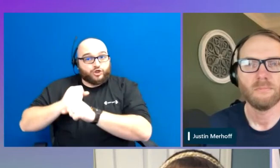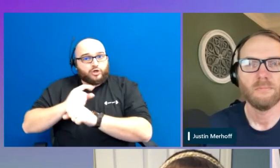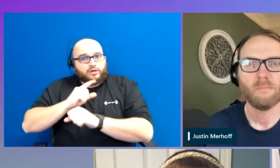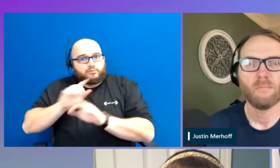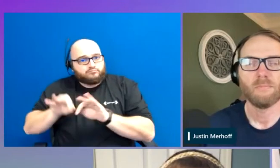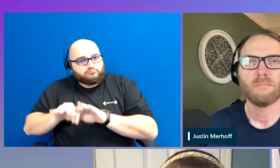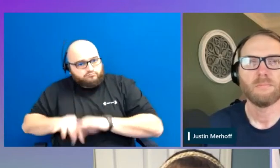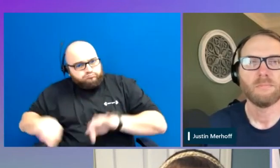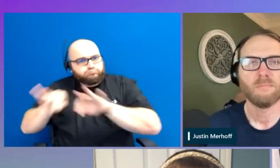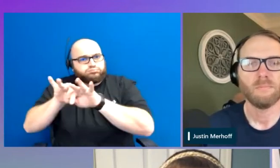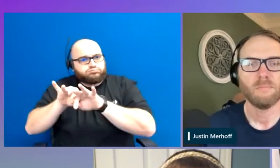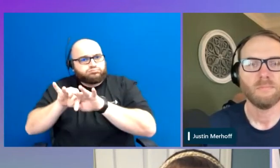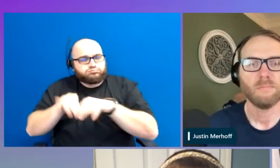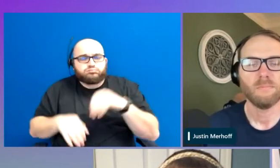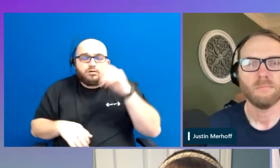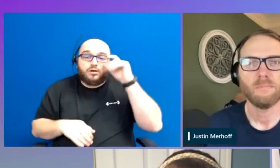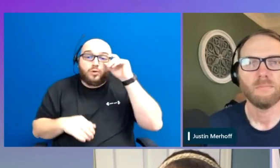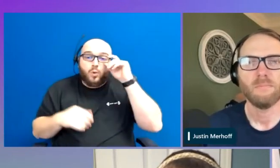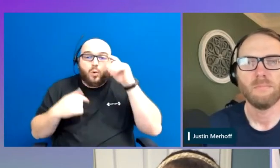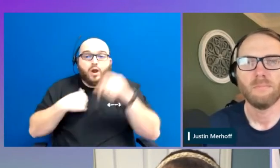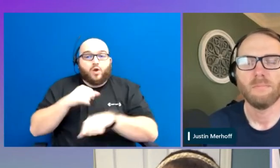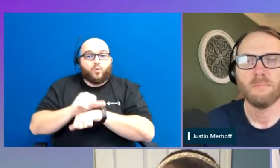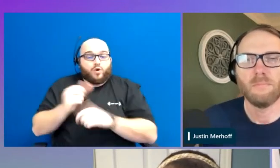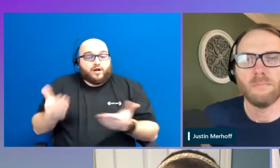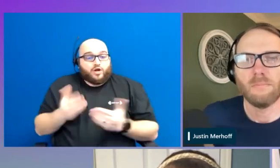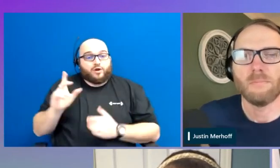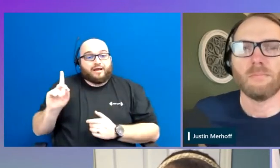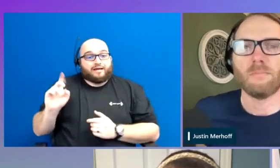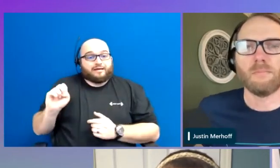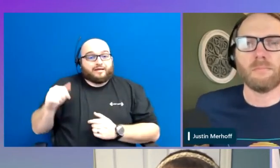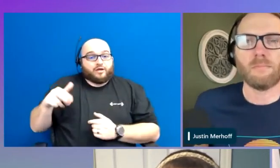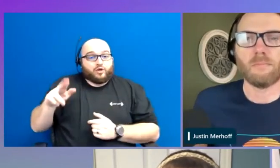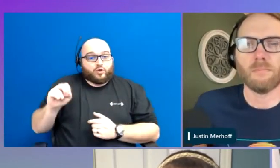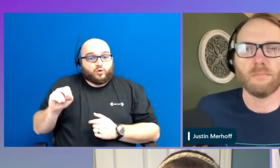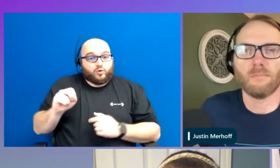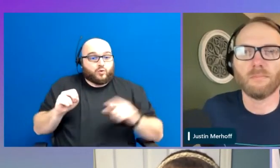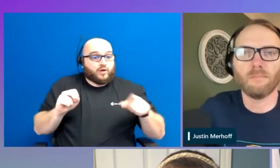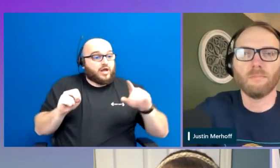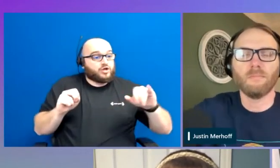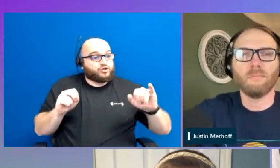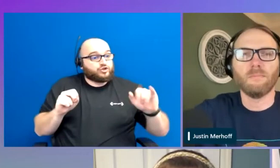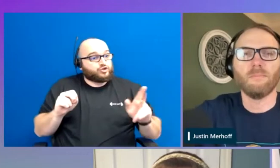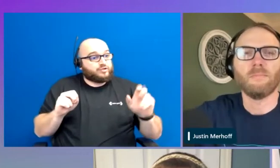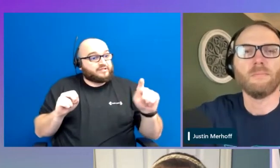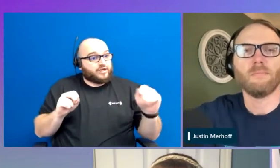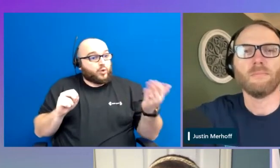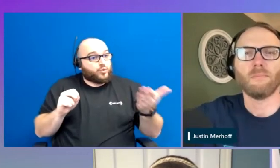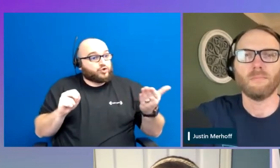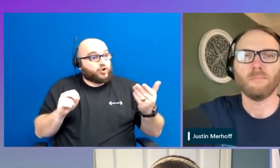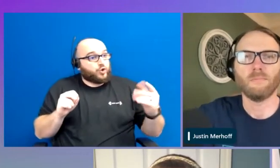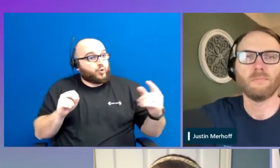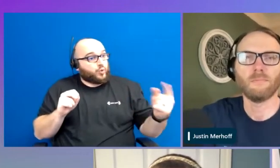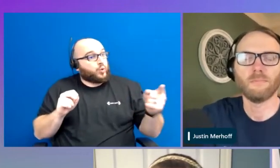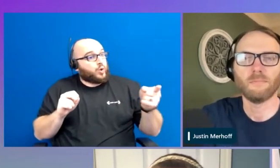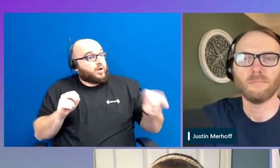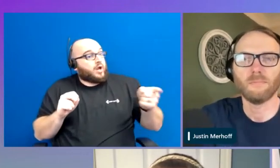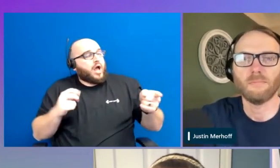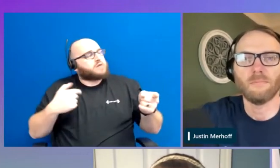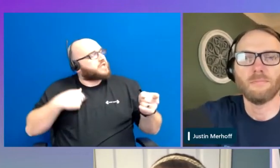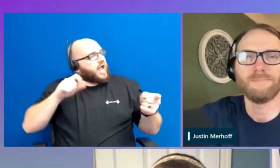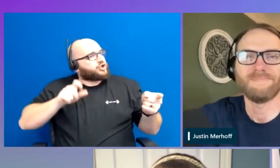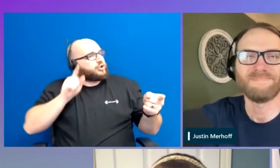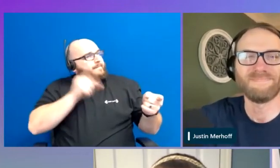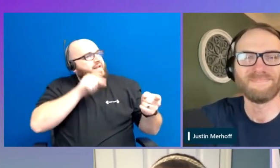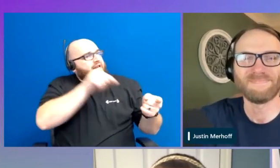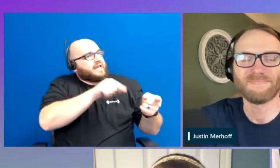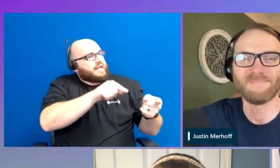So when I was working here at DQ and Justin got announced as our new director of security, I thought, well, I ought to meet him and say hi. And that's